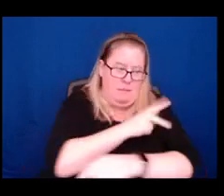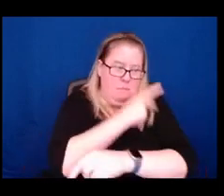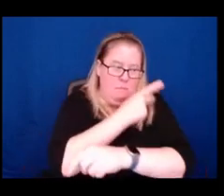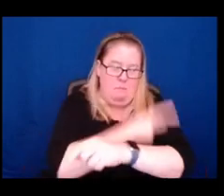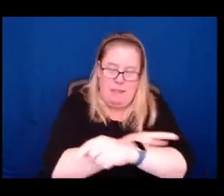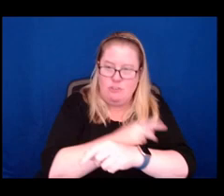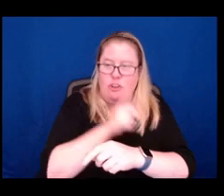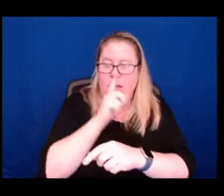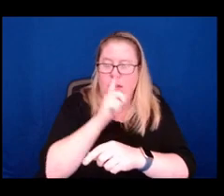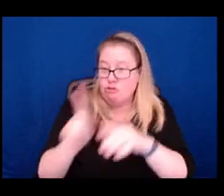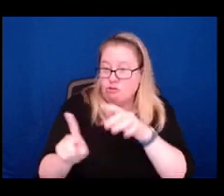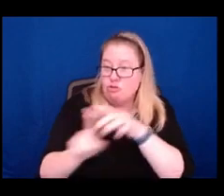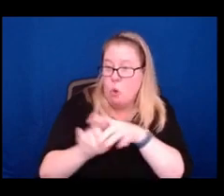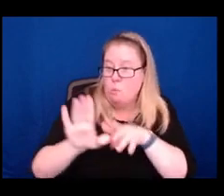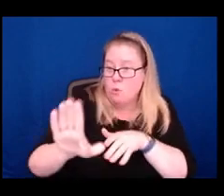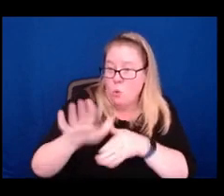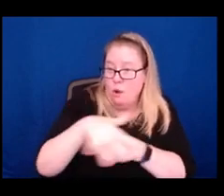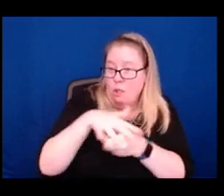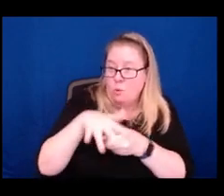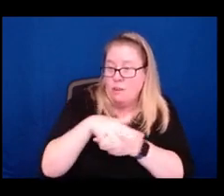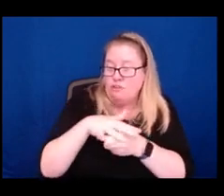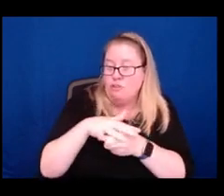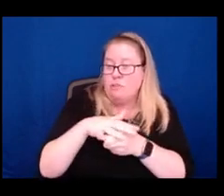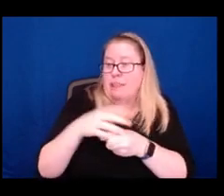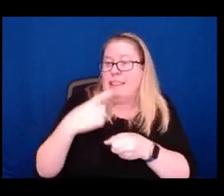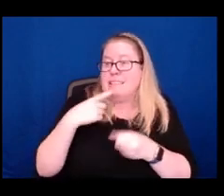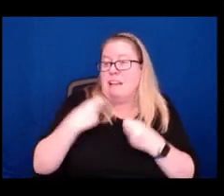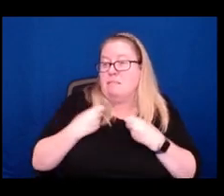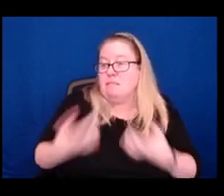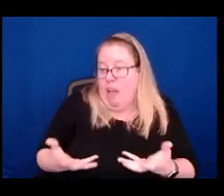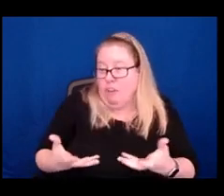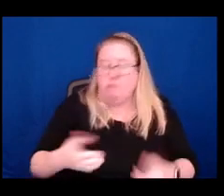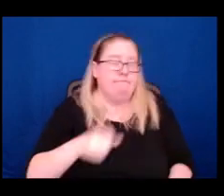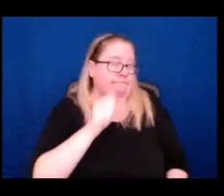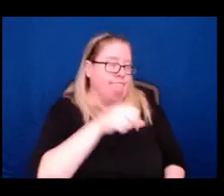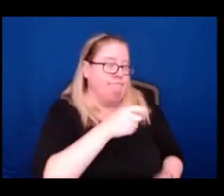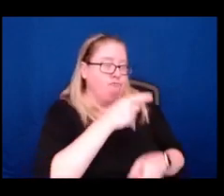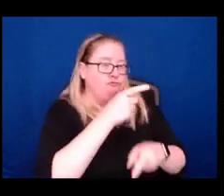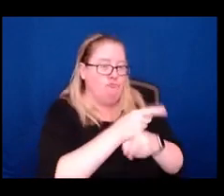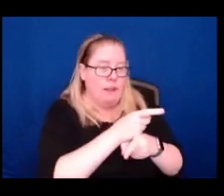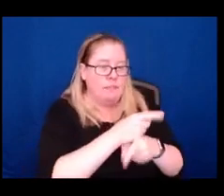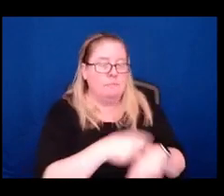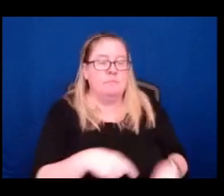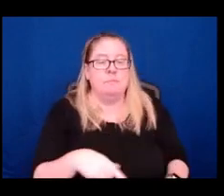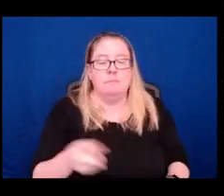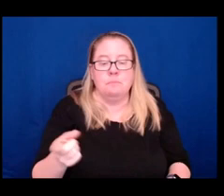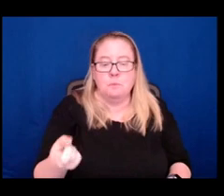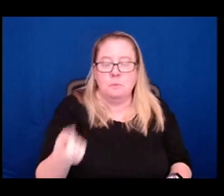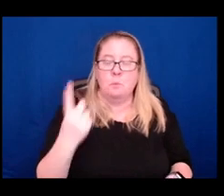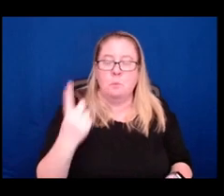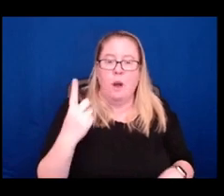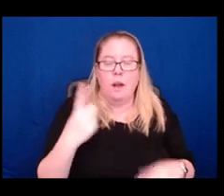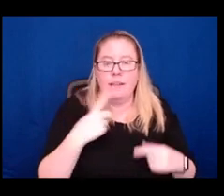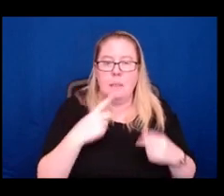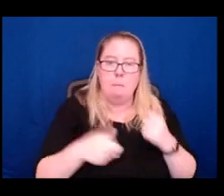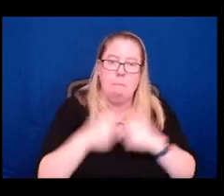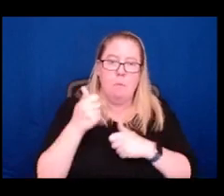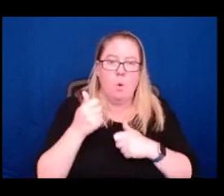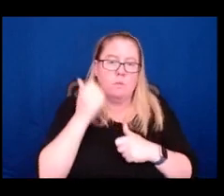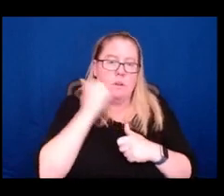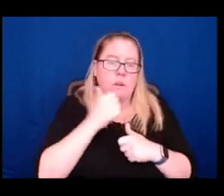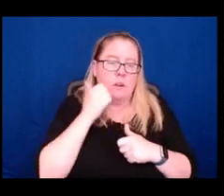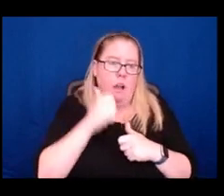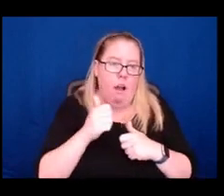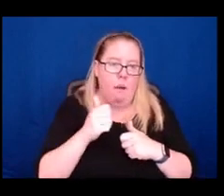patients who probably come to your centers tired. Absolutely. One of the, I would say,